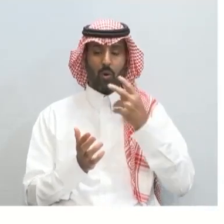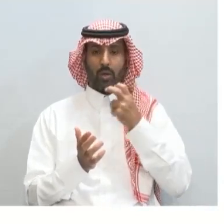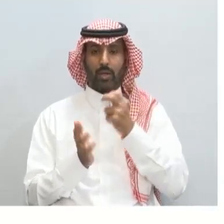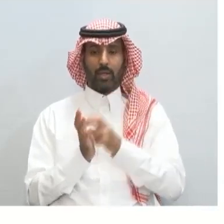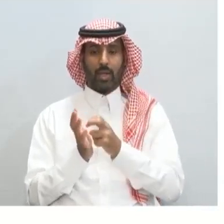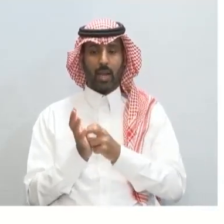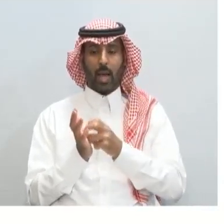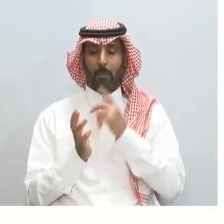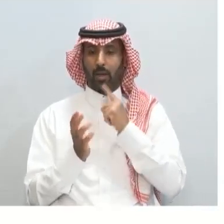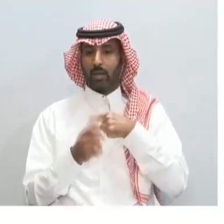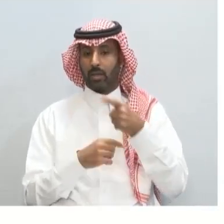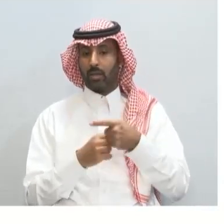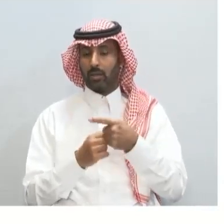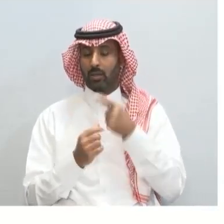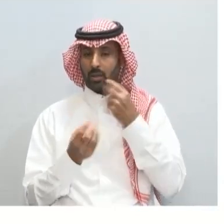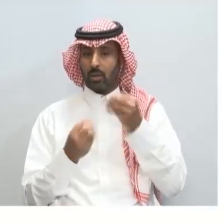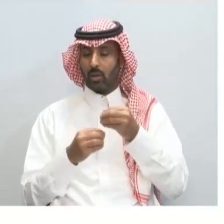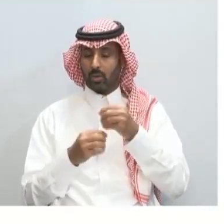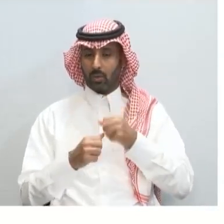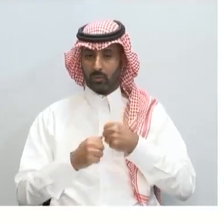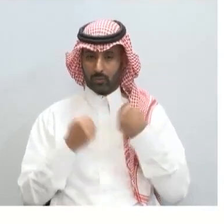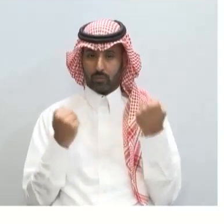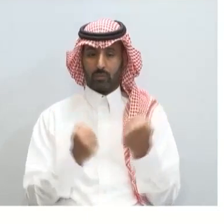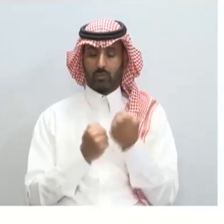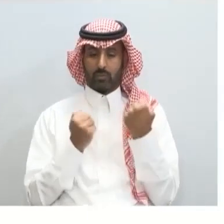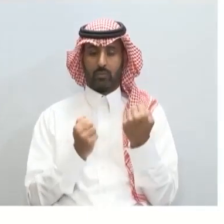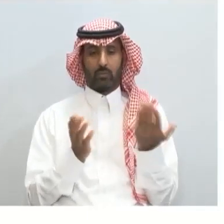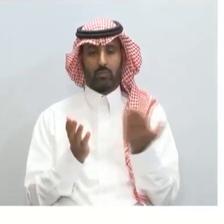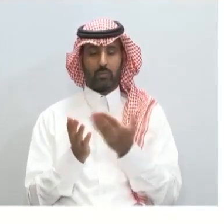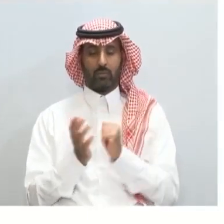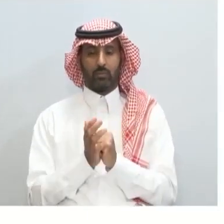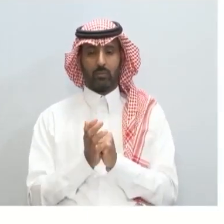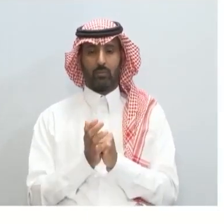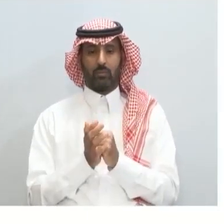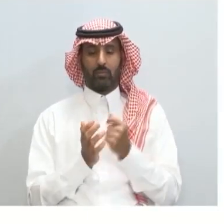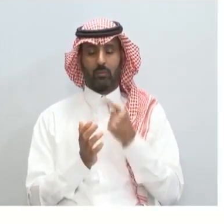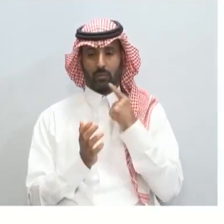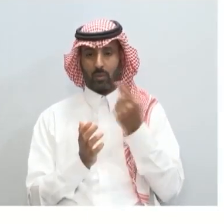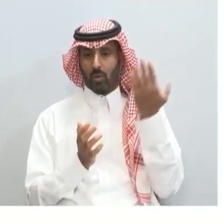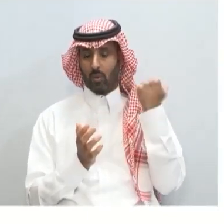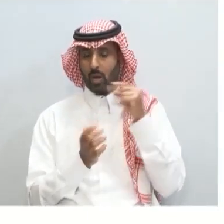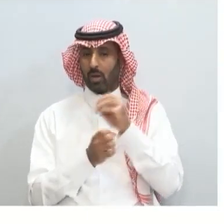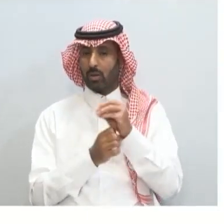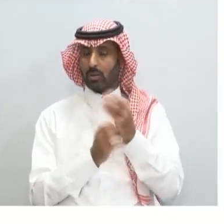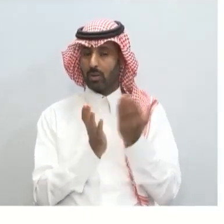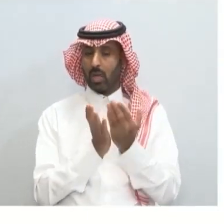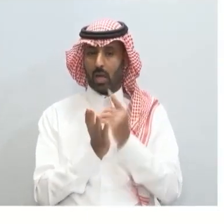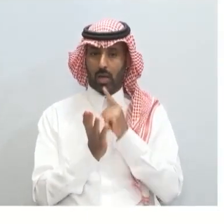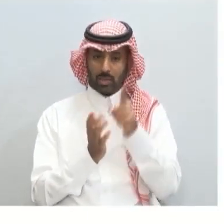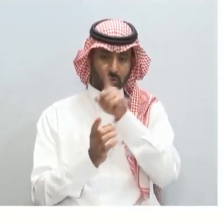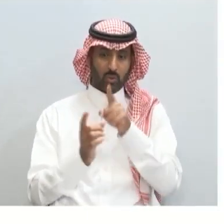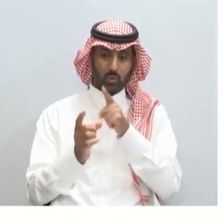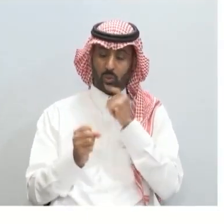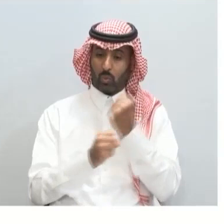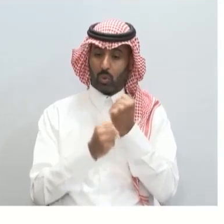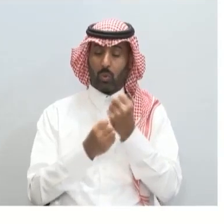grammar which means that we'll be taking a lot of exercises today but before we do that remember in our previous lesson I asked you to